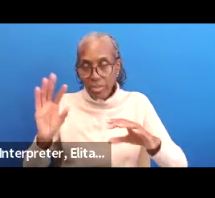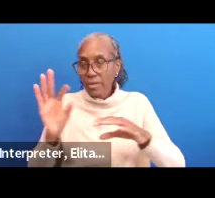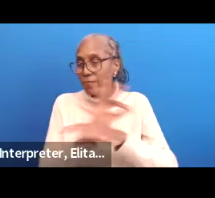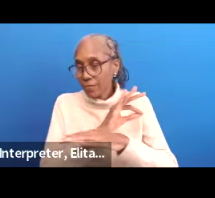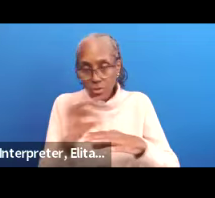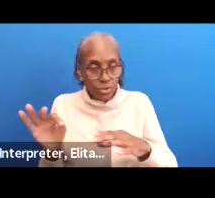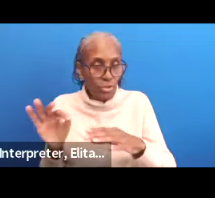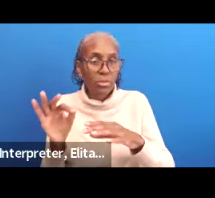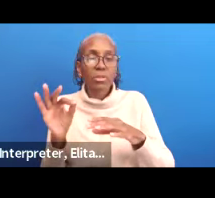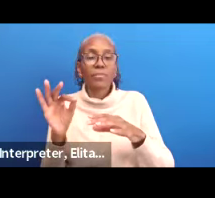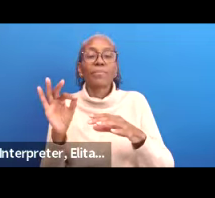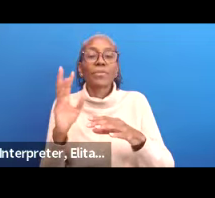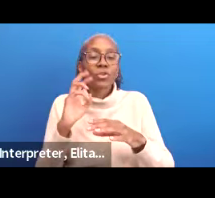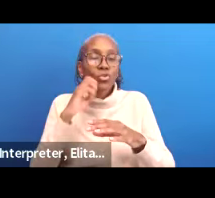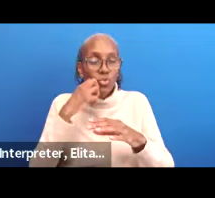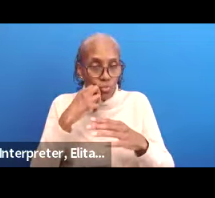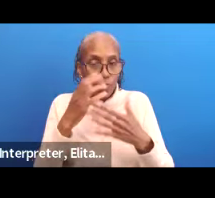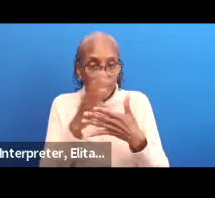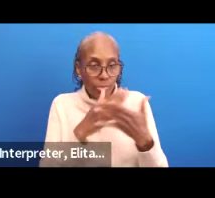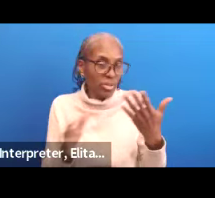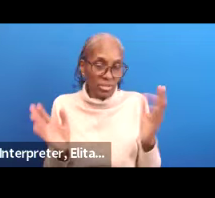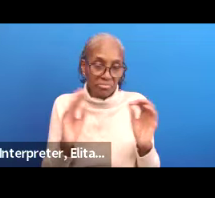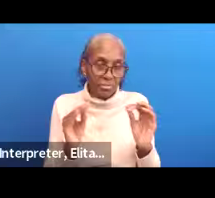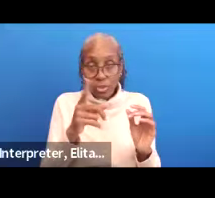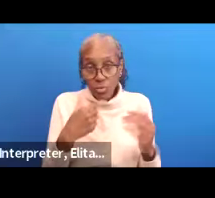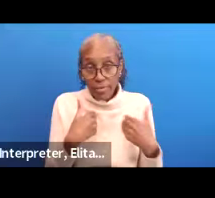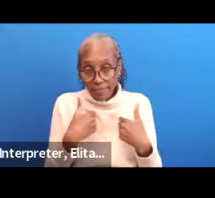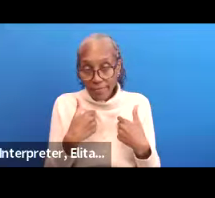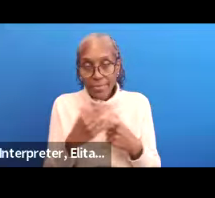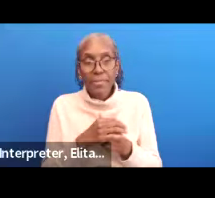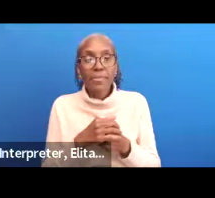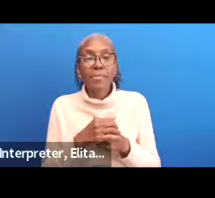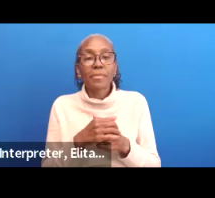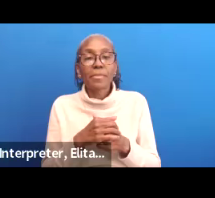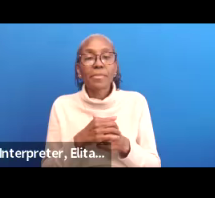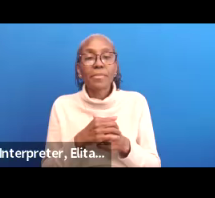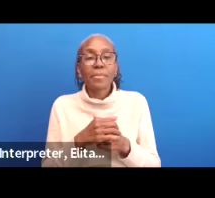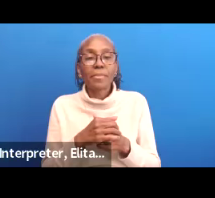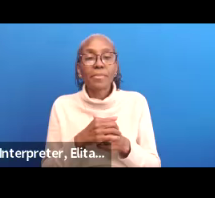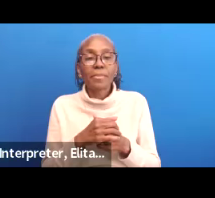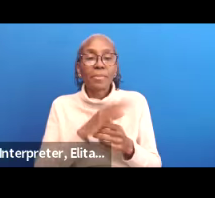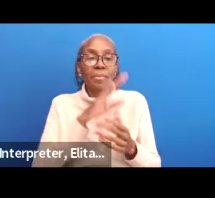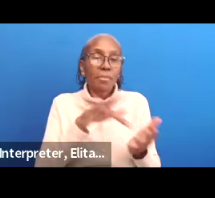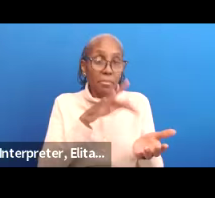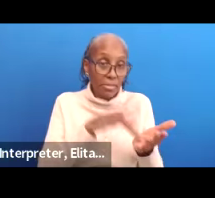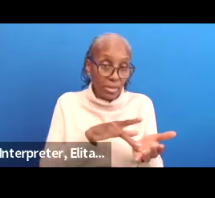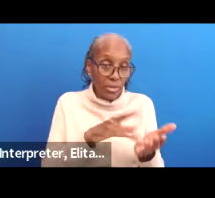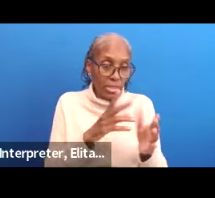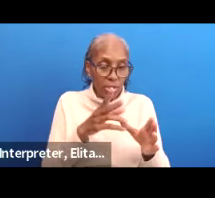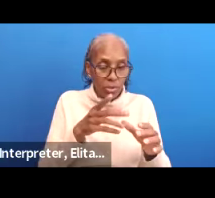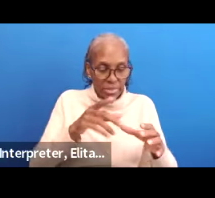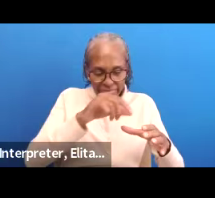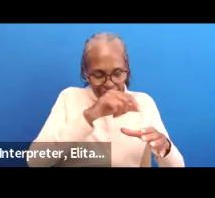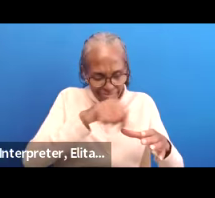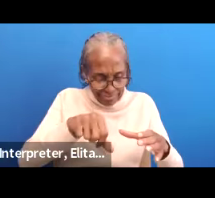functional neurologic elements that you may have. They go right in the middle, and